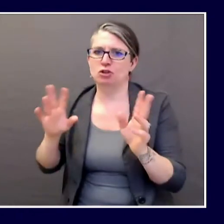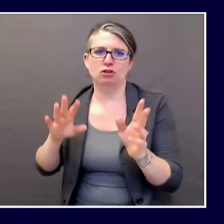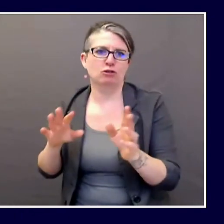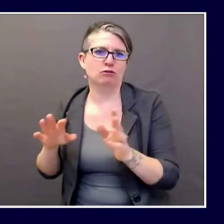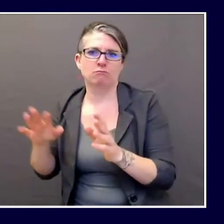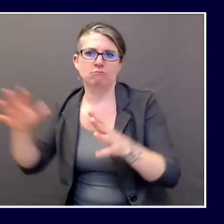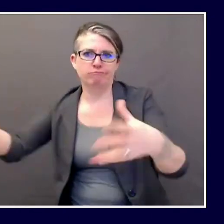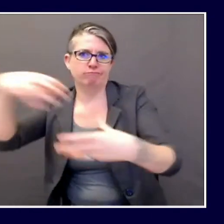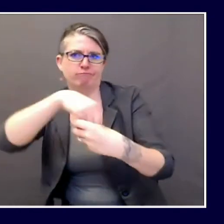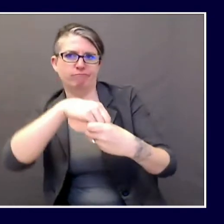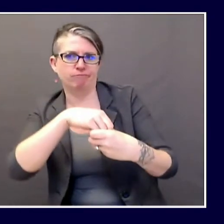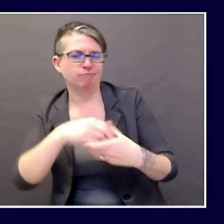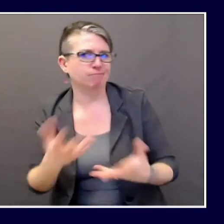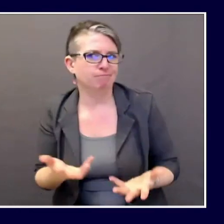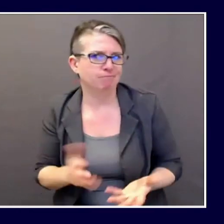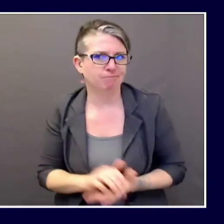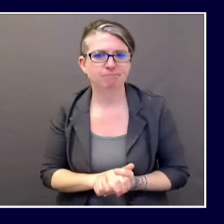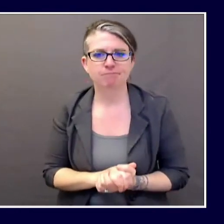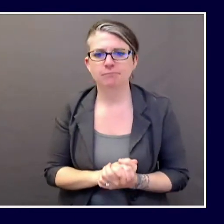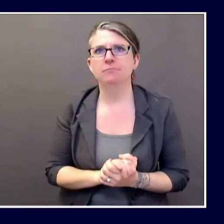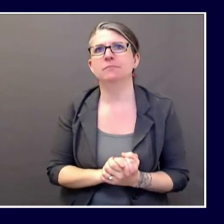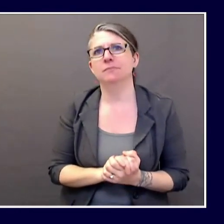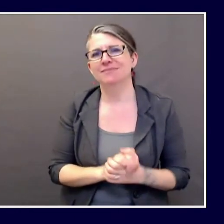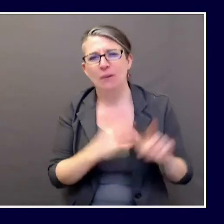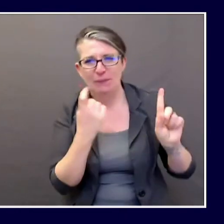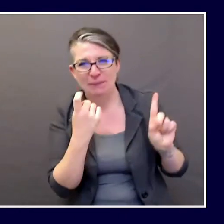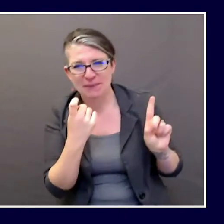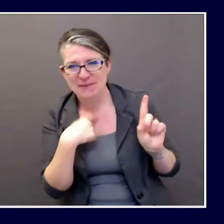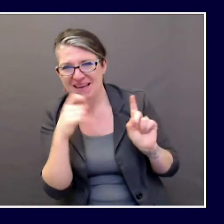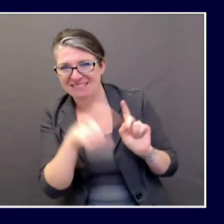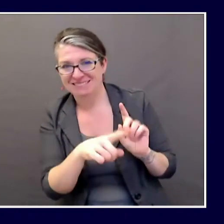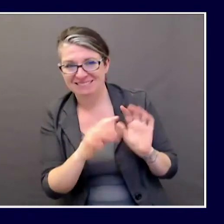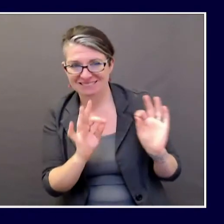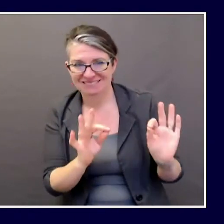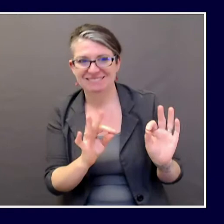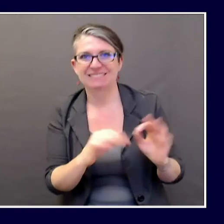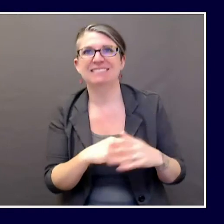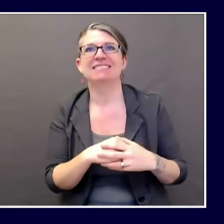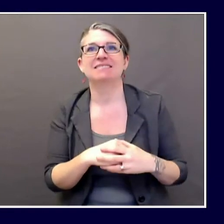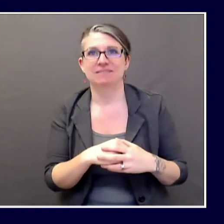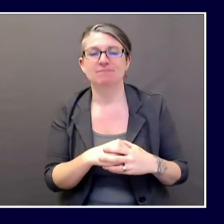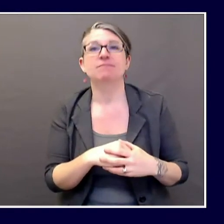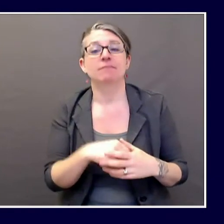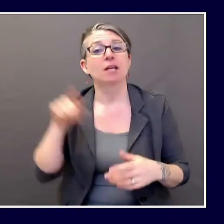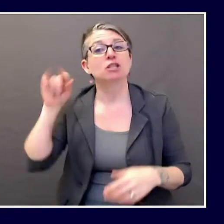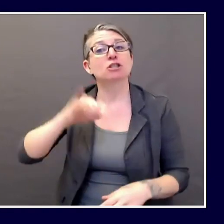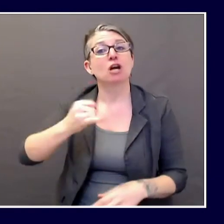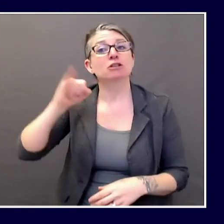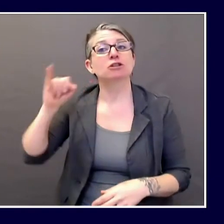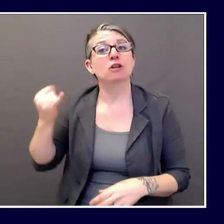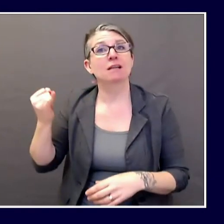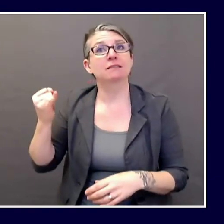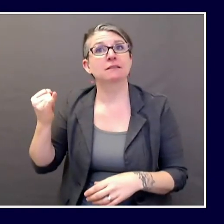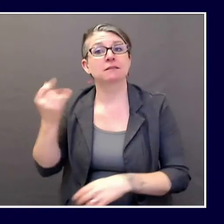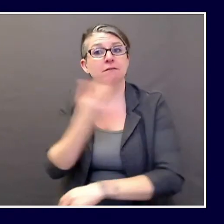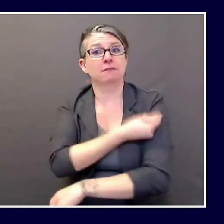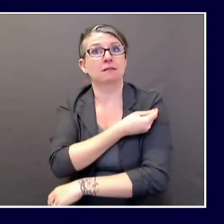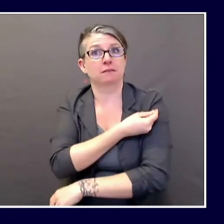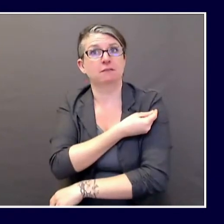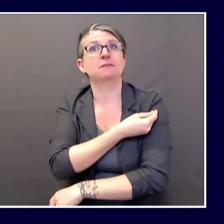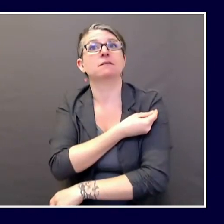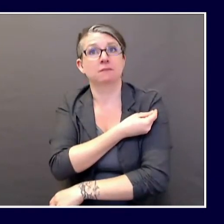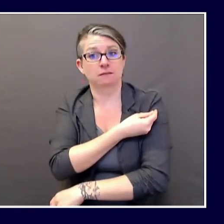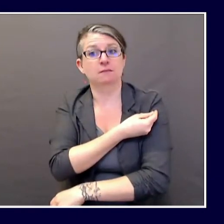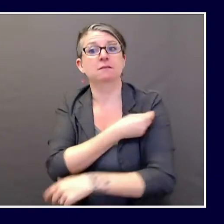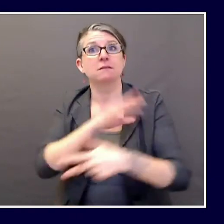up possibilities for things like drive-through clinics. Might that be then an area where you would prioritize setting up some of those clinics